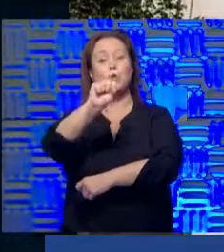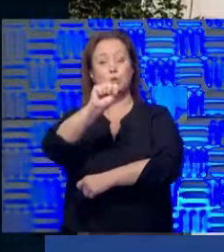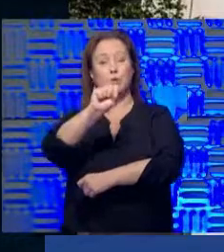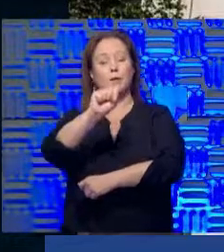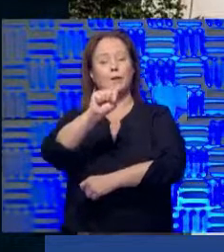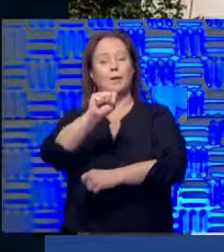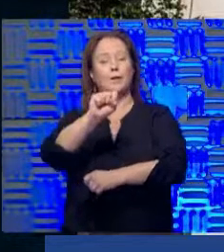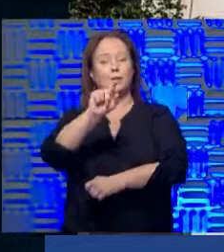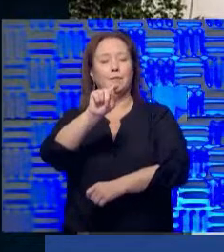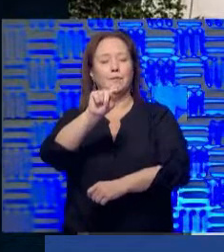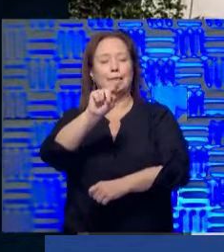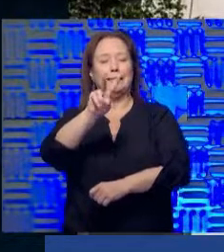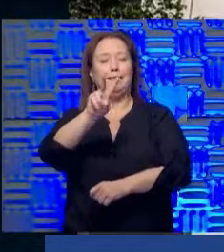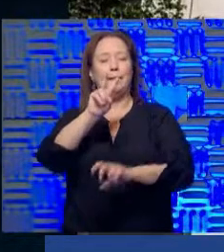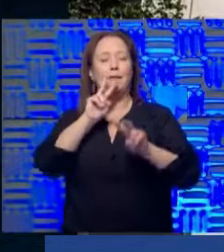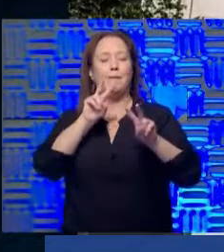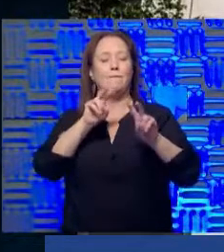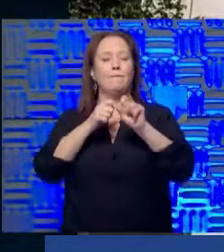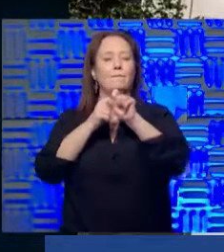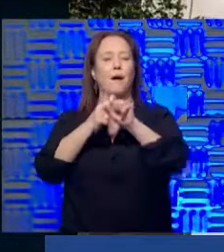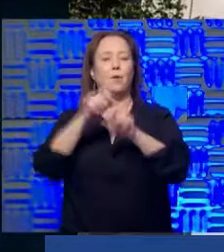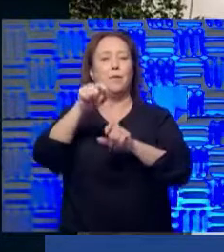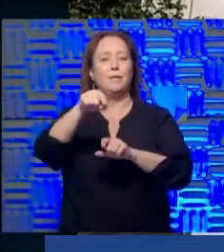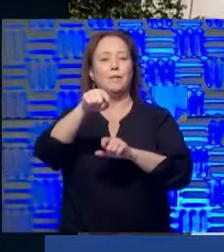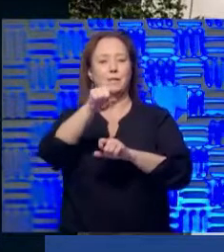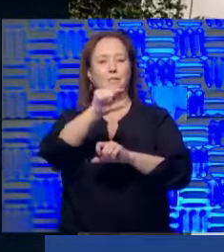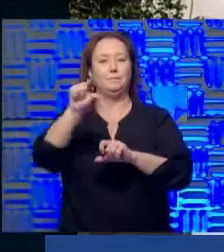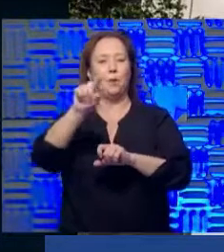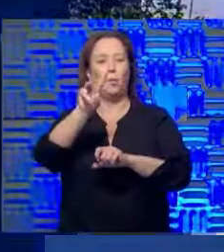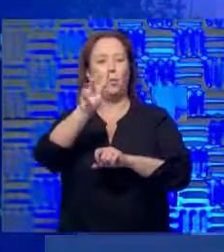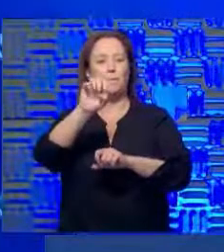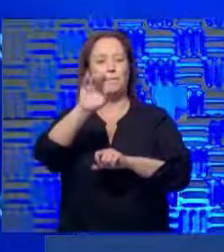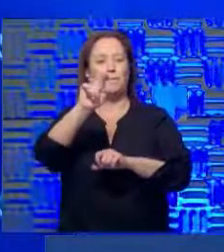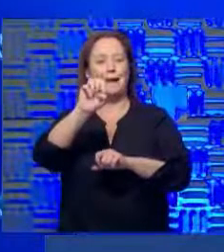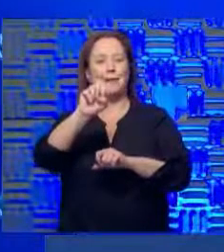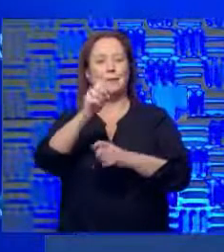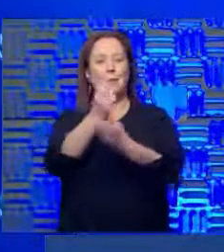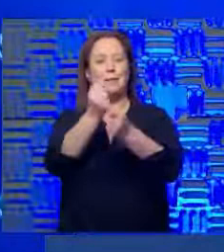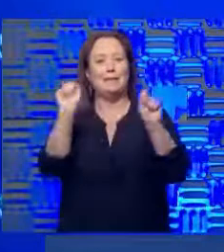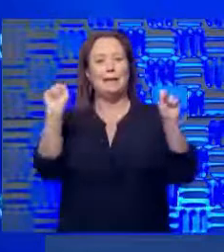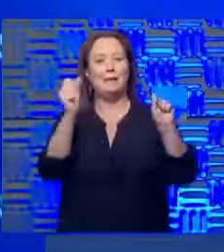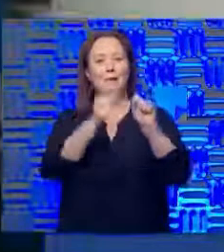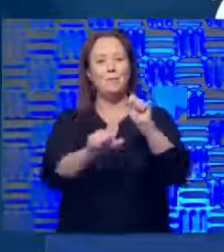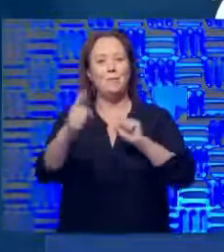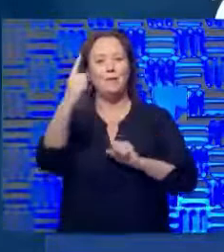follow along at this TVU address. So until tomorrow, stay safe.